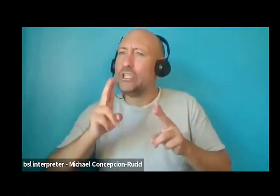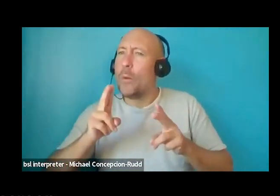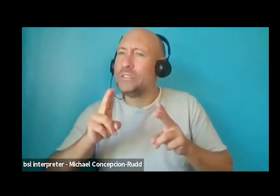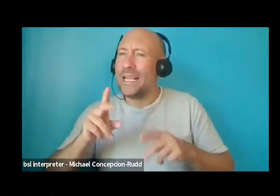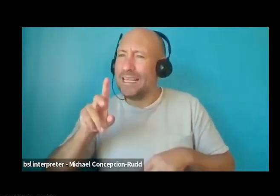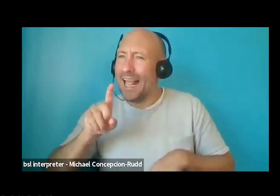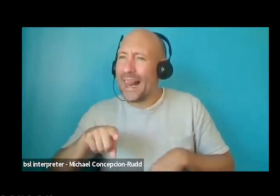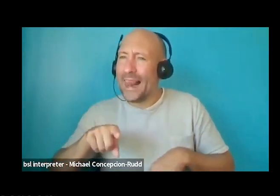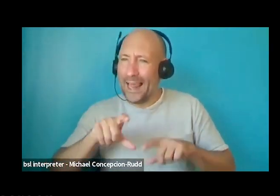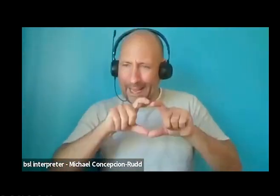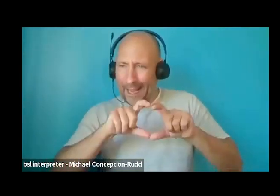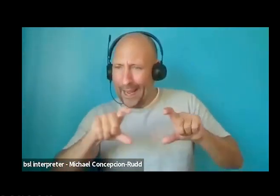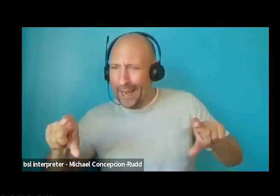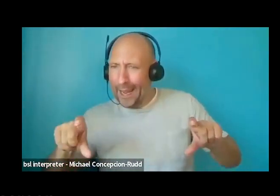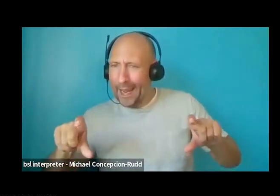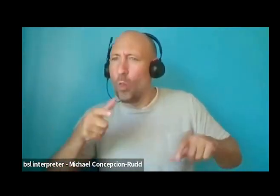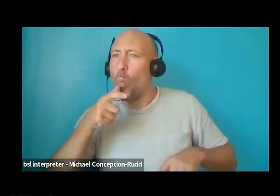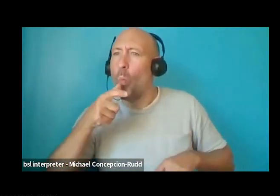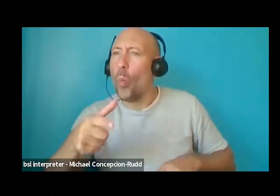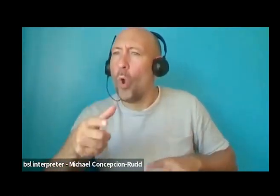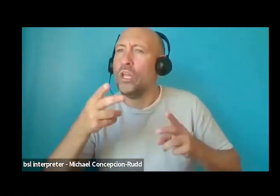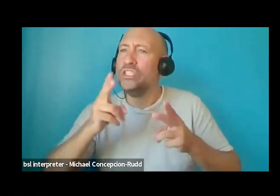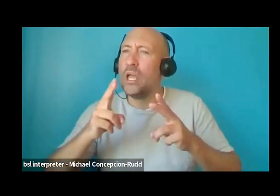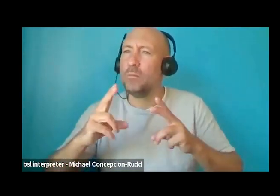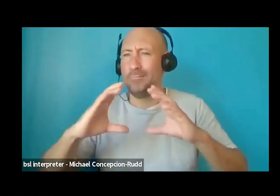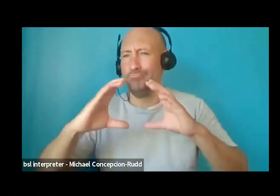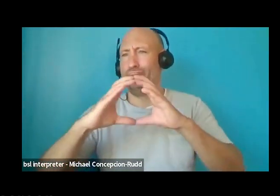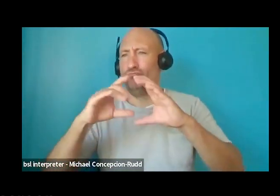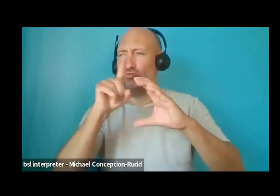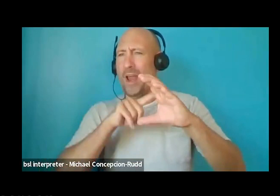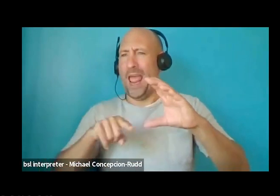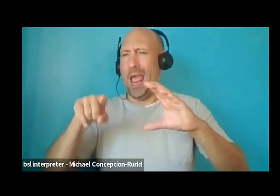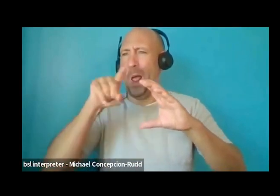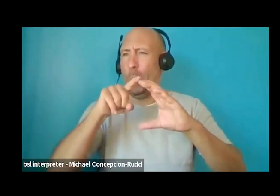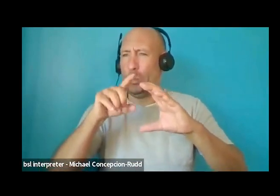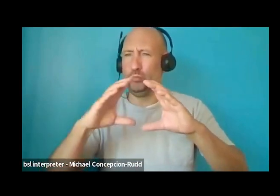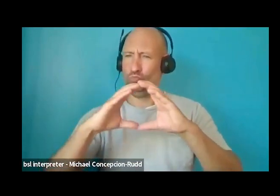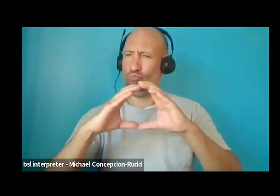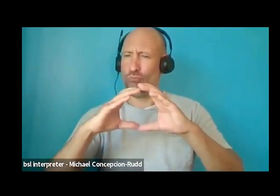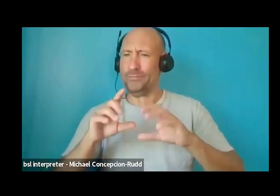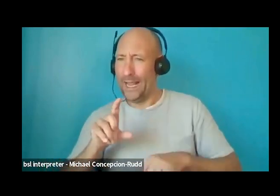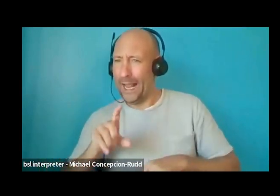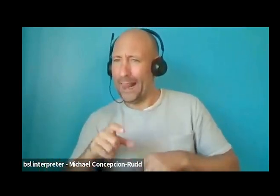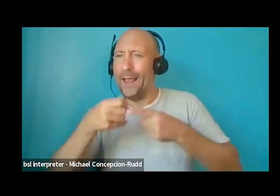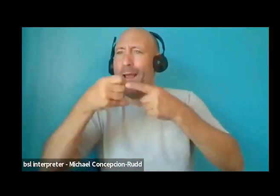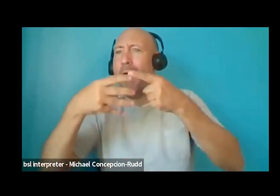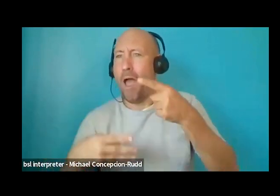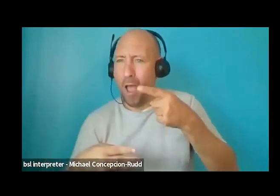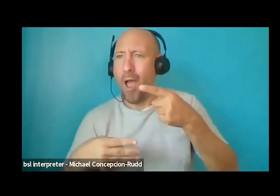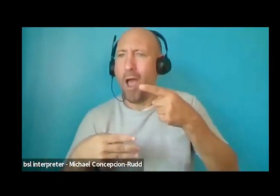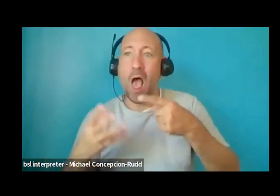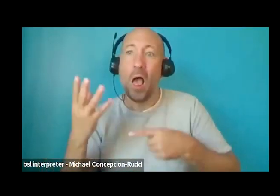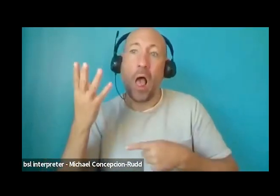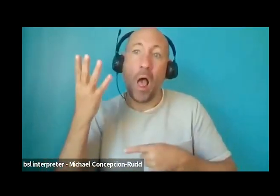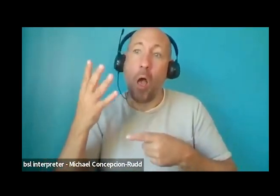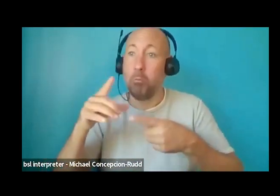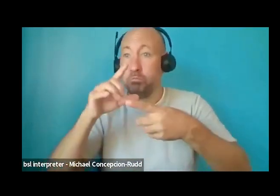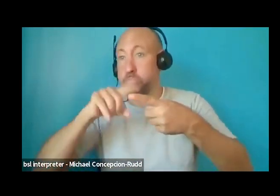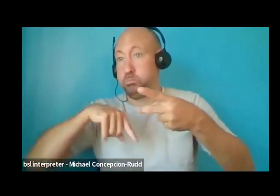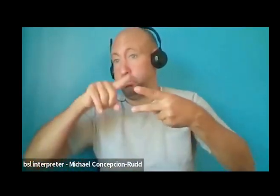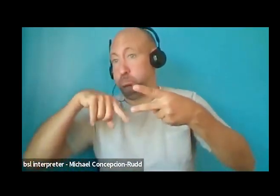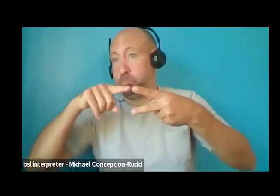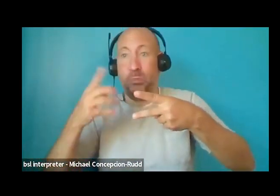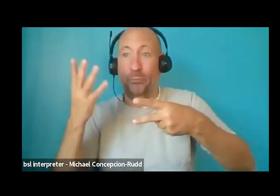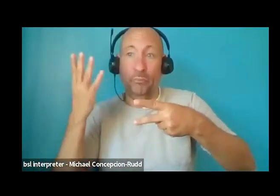of your Zoom screen. It looks like a little globe symbol, and then you can click Listen In and select